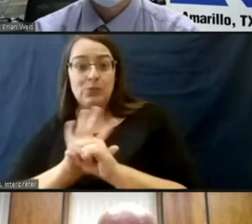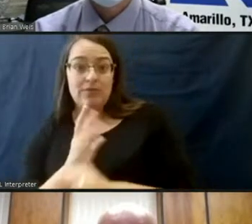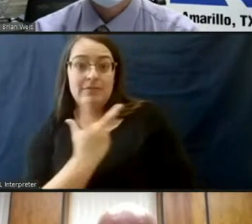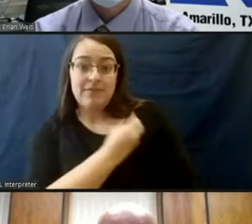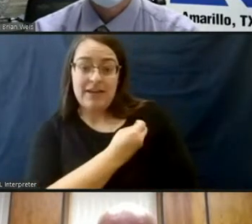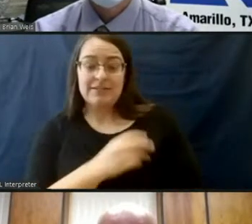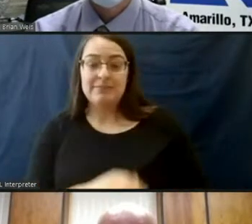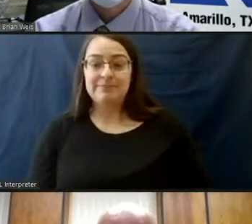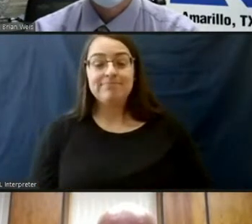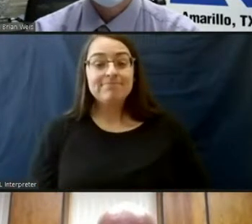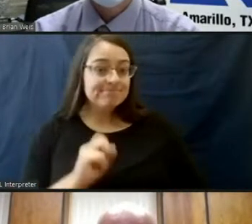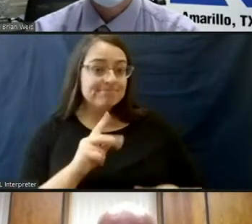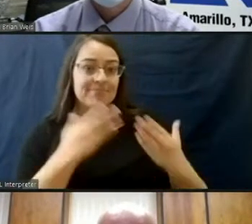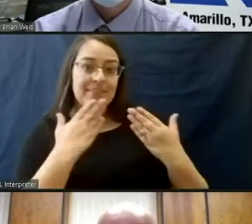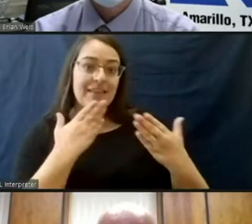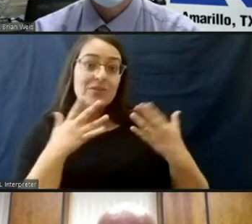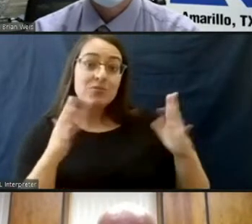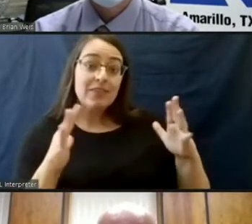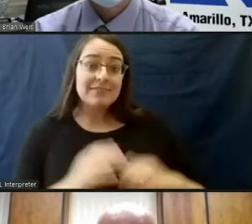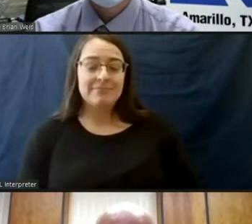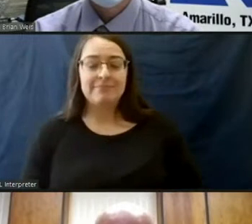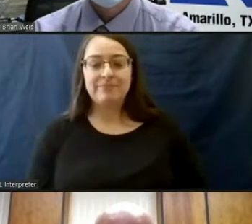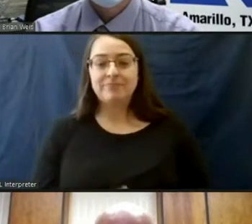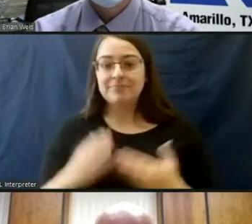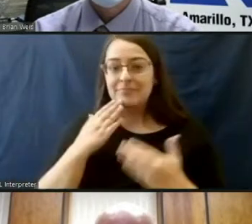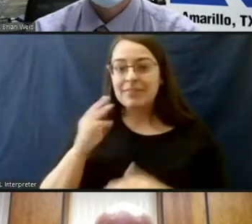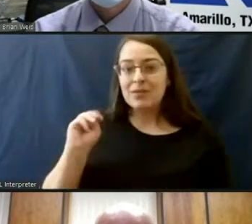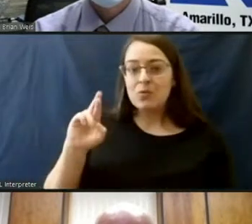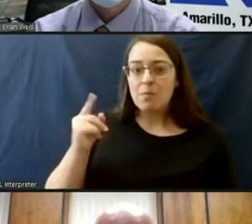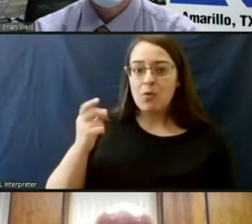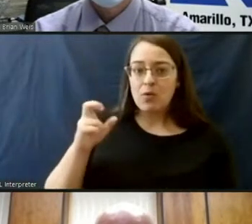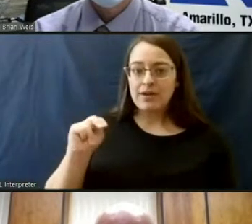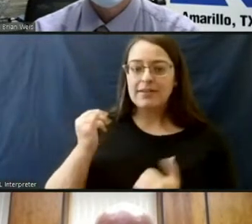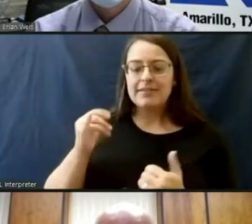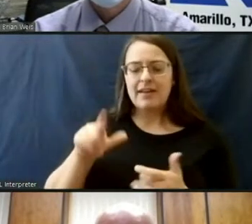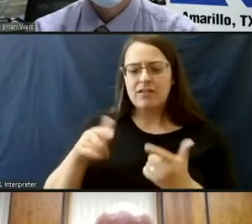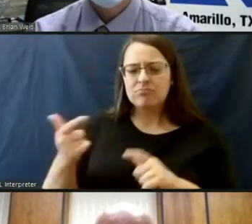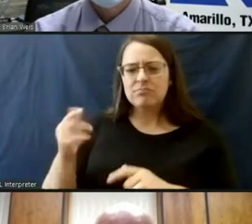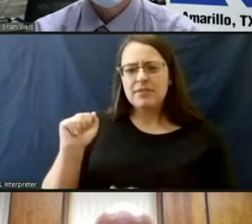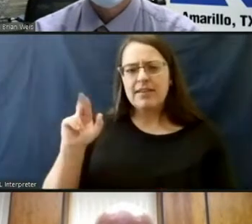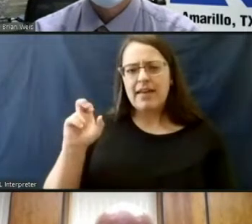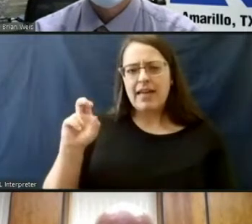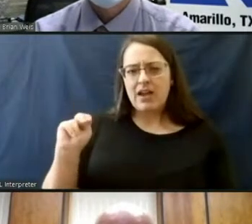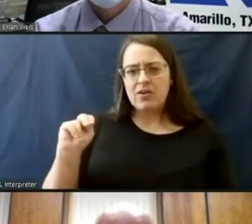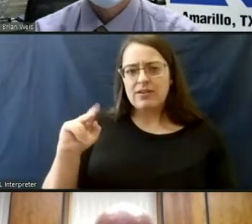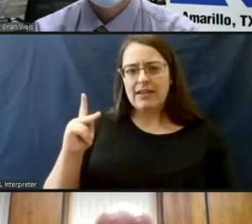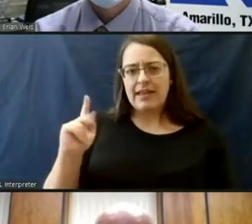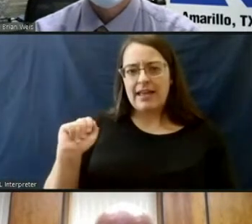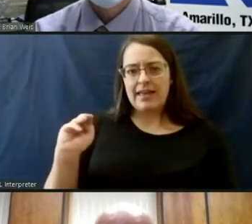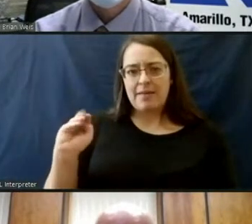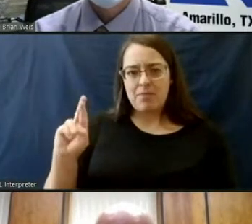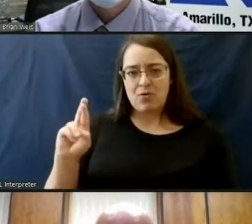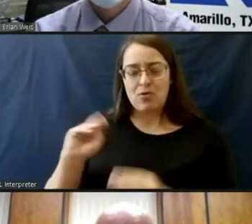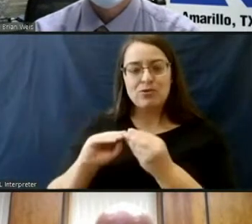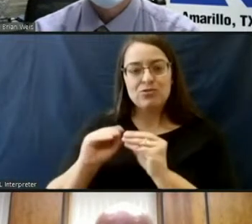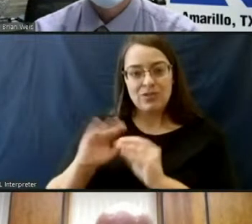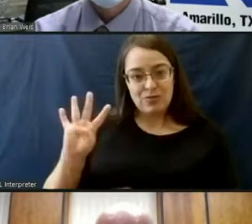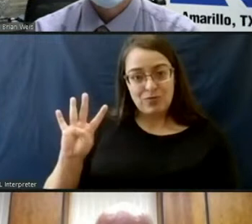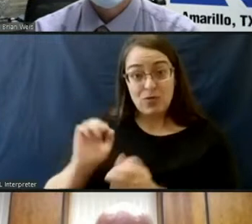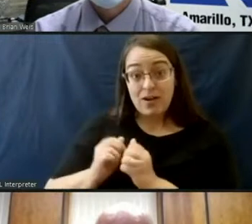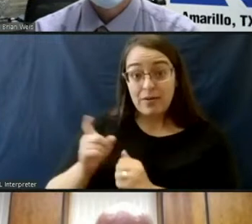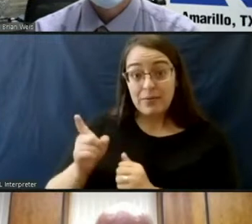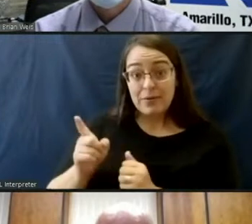Great, thank you. That's all I had. Thank you, Morgan. Let's now go to Aaron Langston of KAMR Channel 4. Aaron, how are